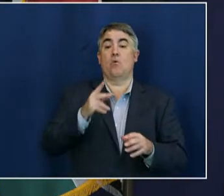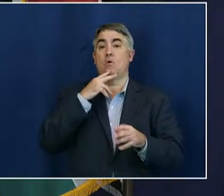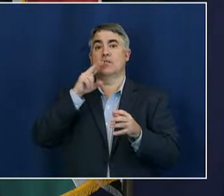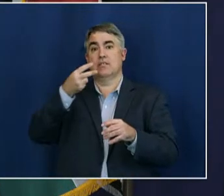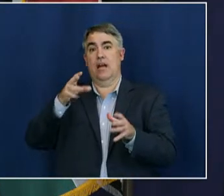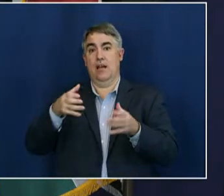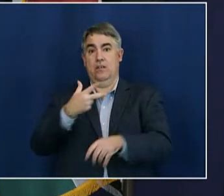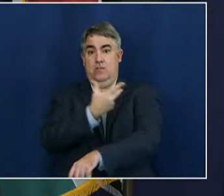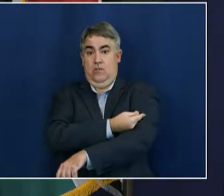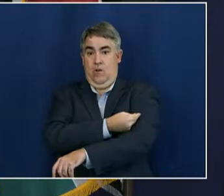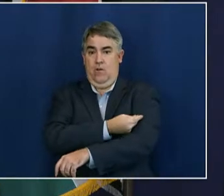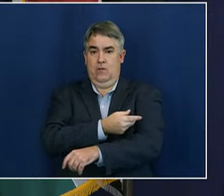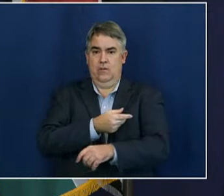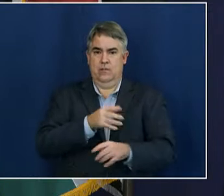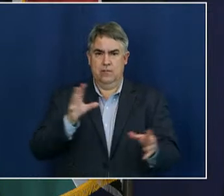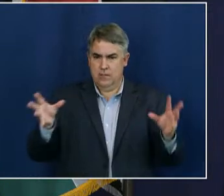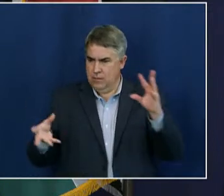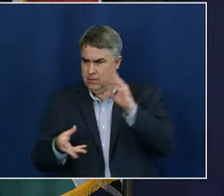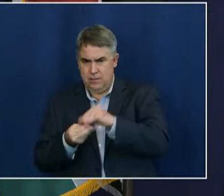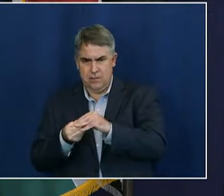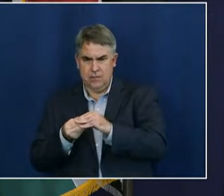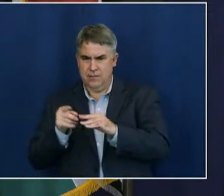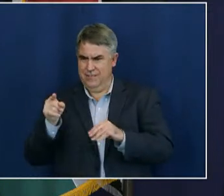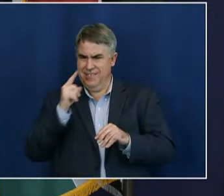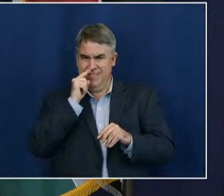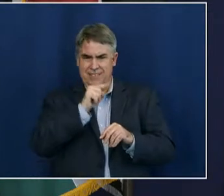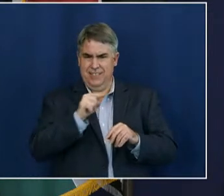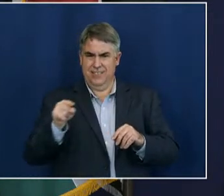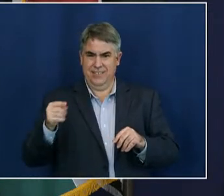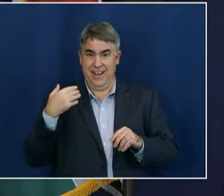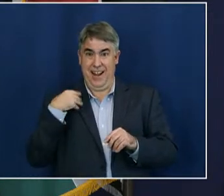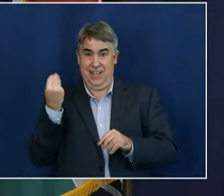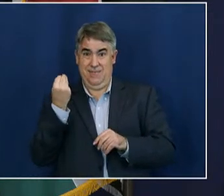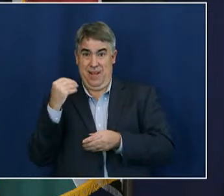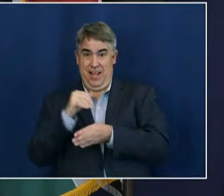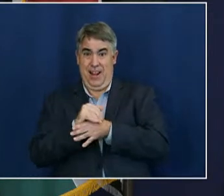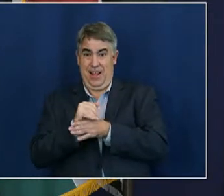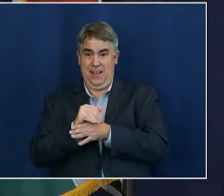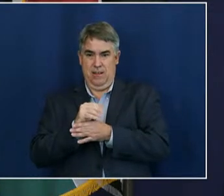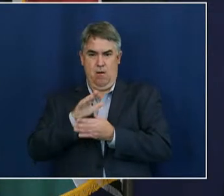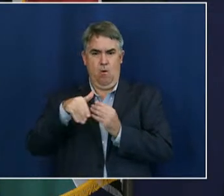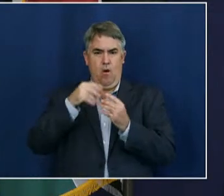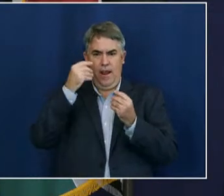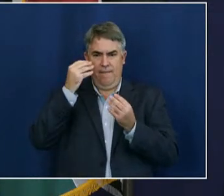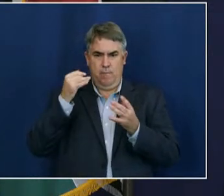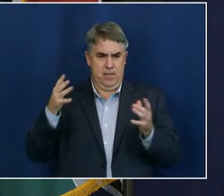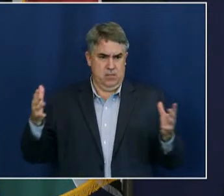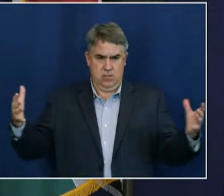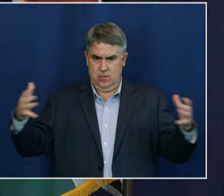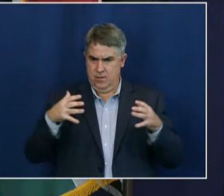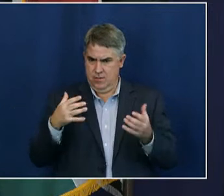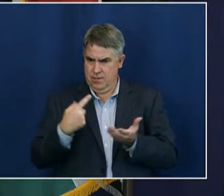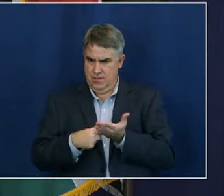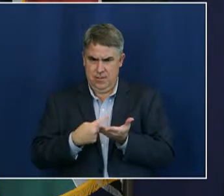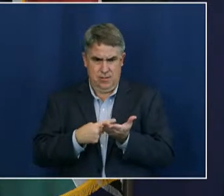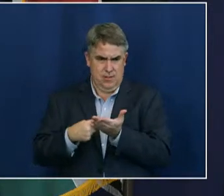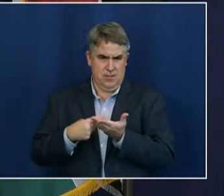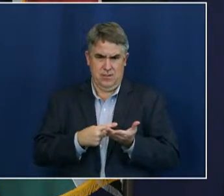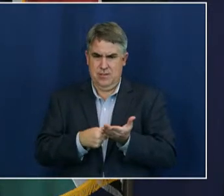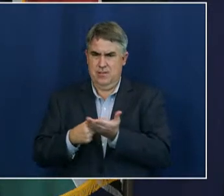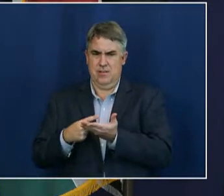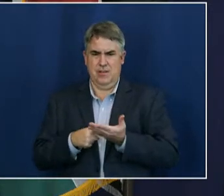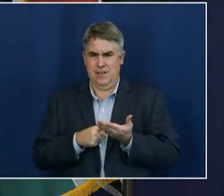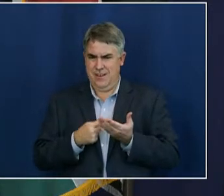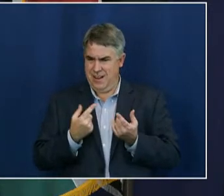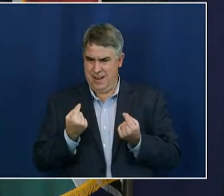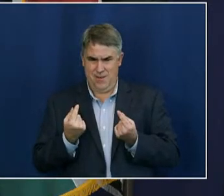then the total. So we met on Monday evening with all of our providers, and after that sent